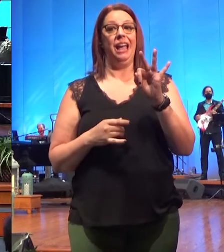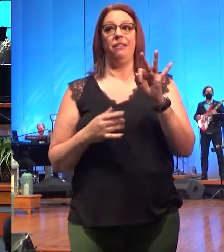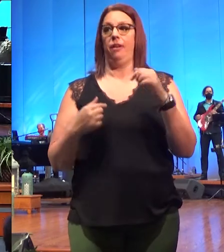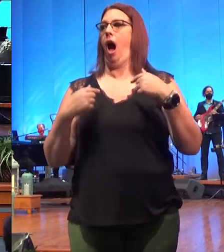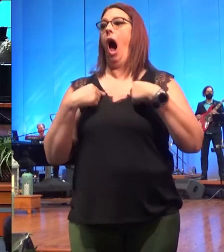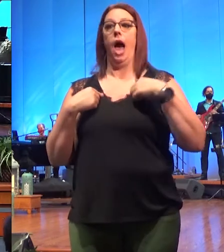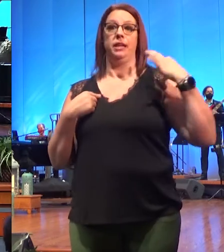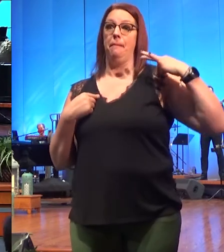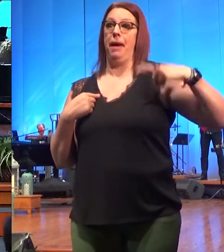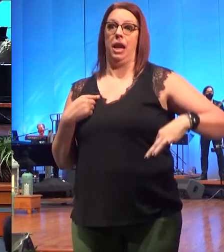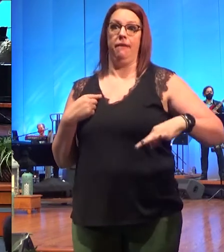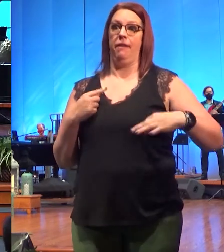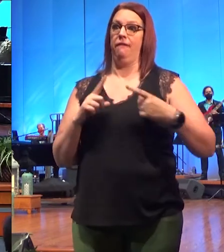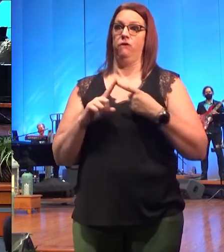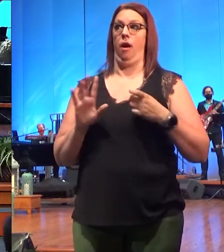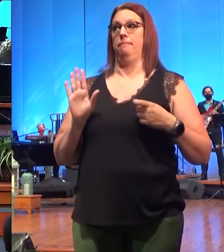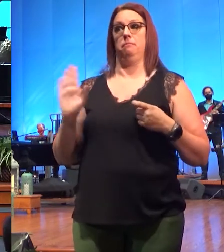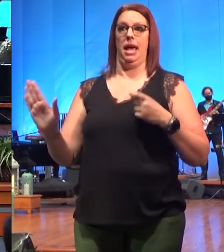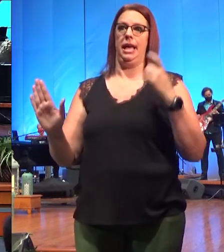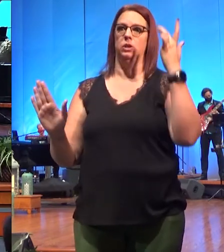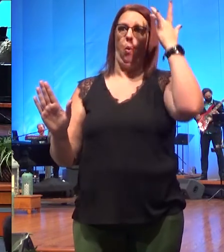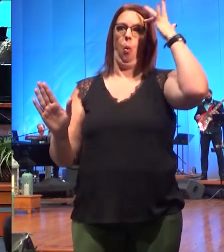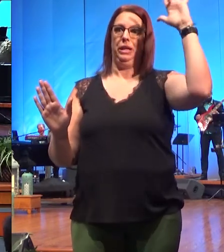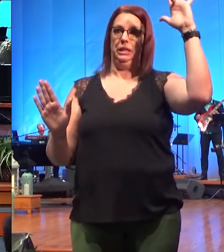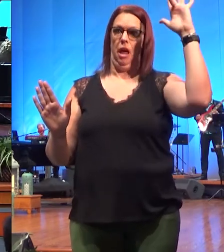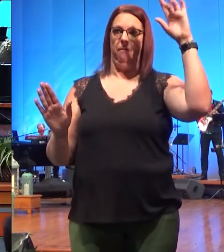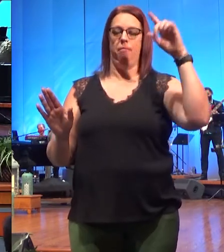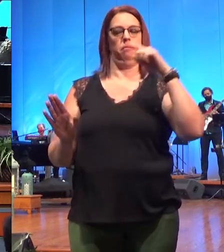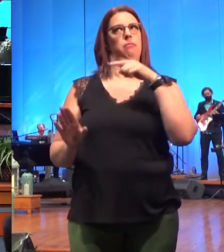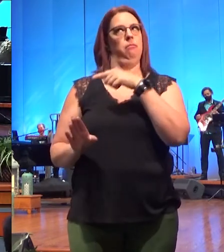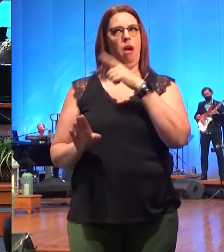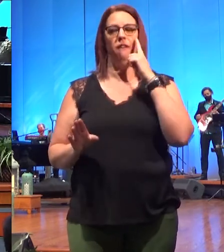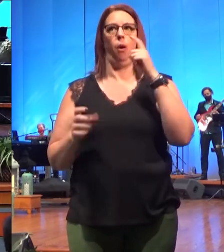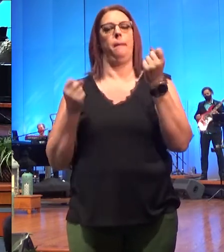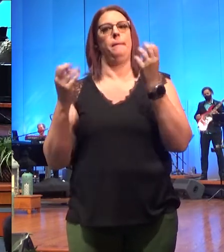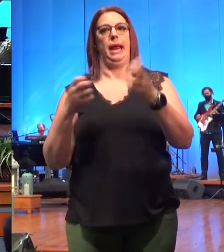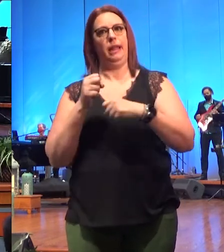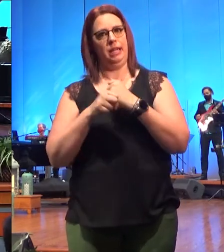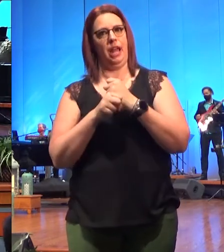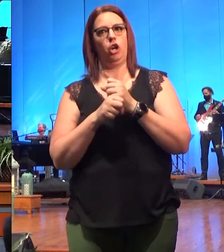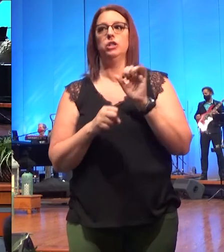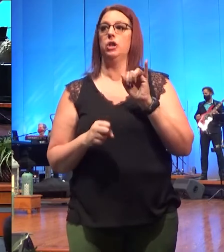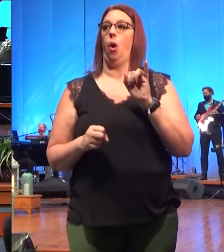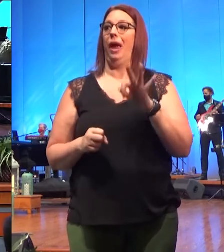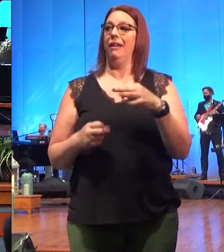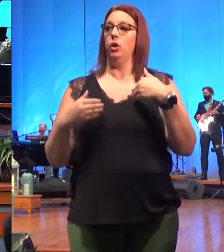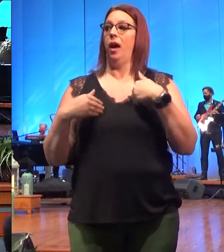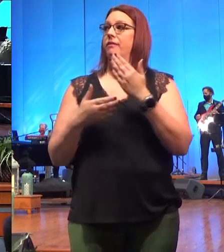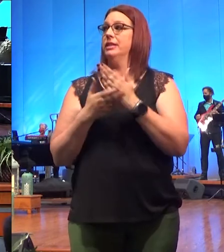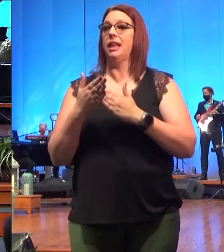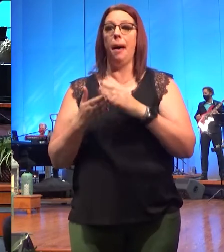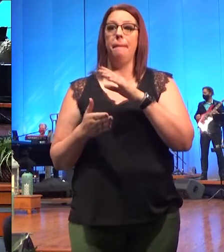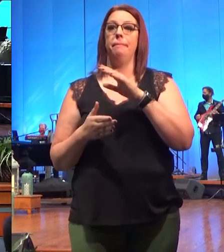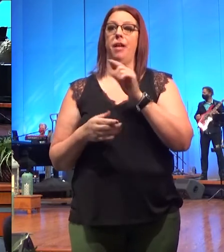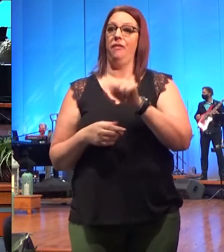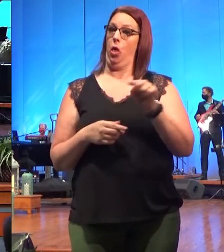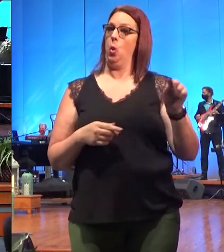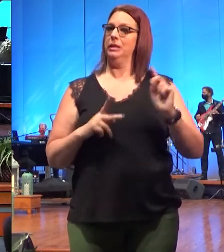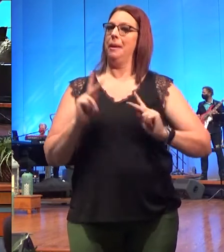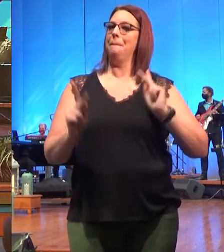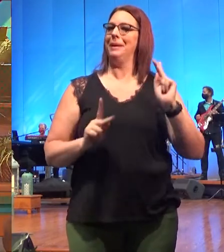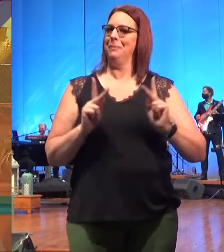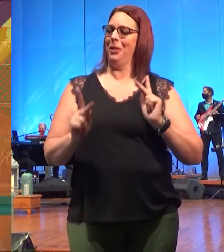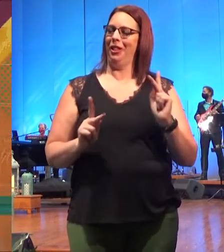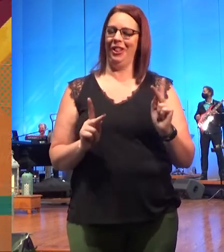have benefited from the great wisdom of this man for tweens and teens for years. So please, if you've got some of those folks in your life, consider this